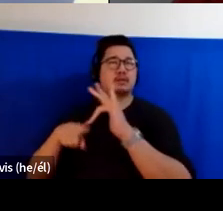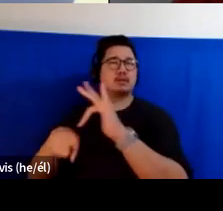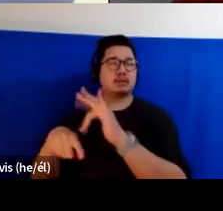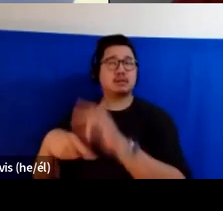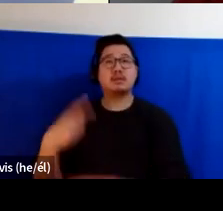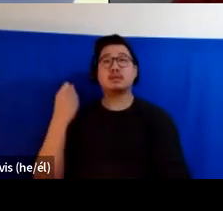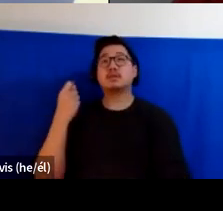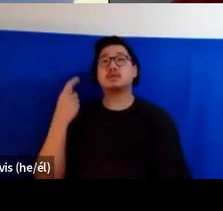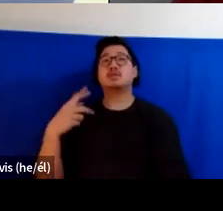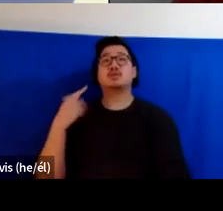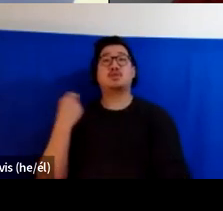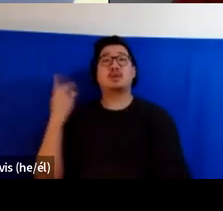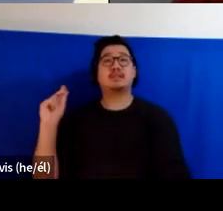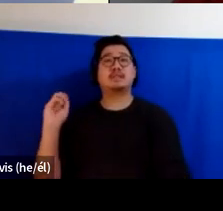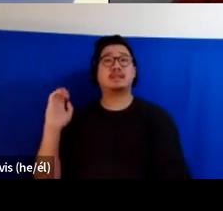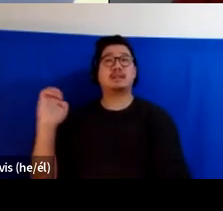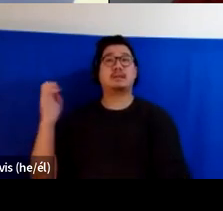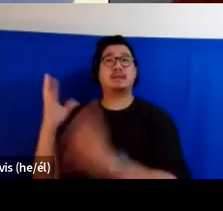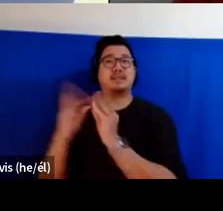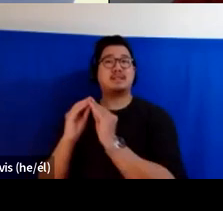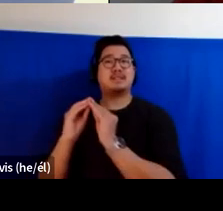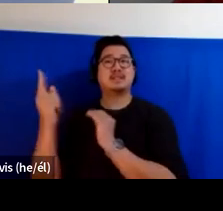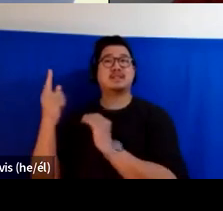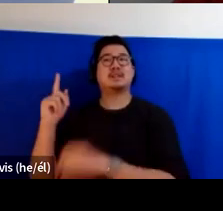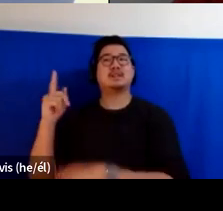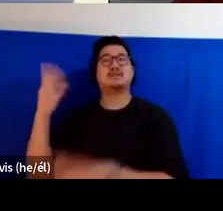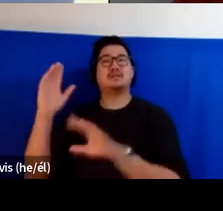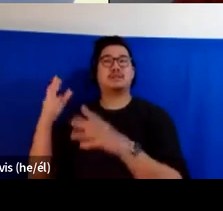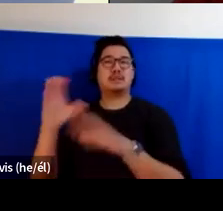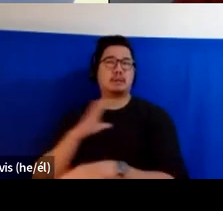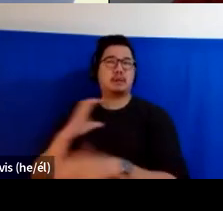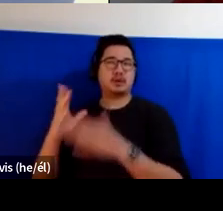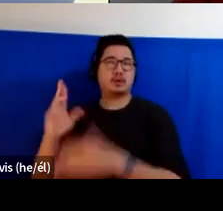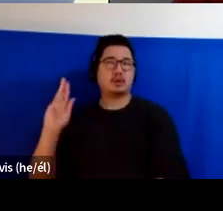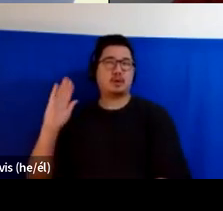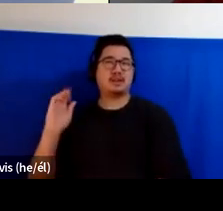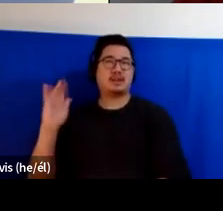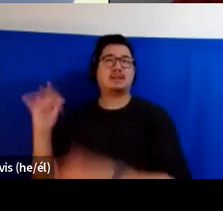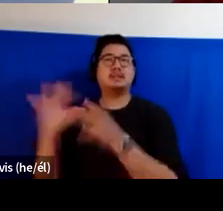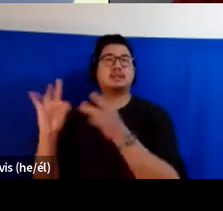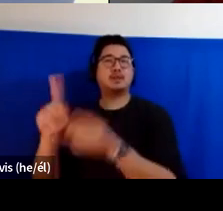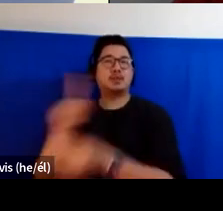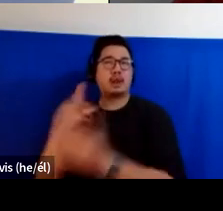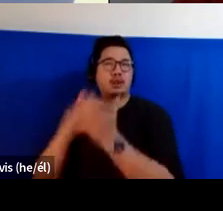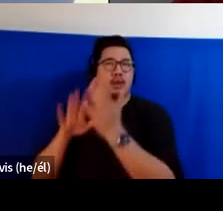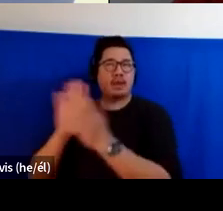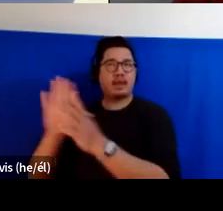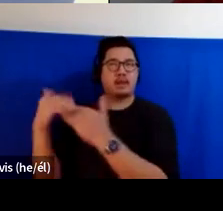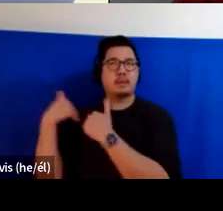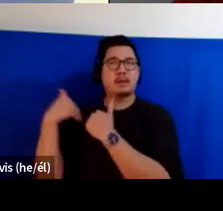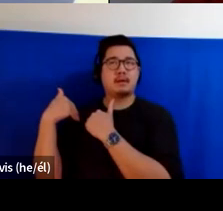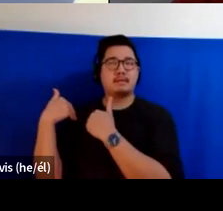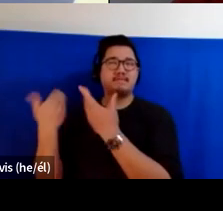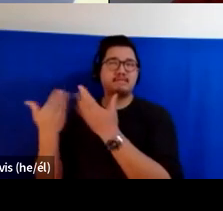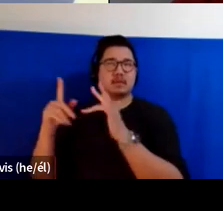meeting commissioner reilly shared that it was up to school districts to determine their attendance policy basia would like to encourage the school committee to amend the